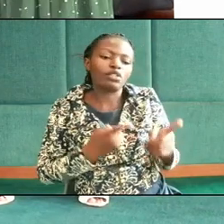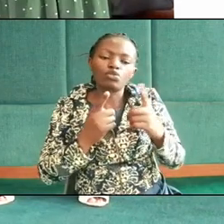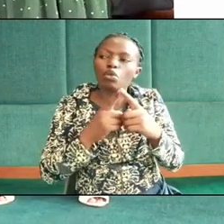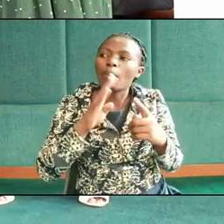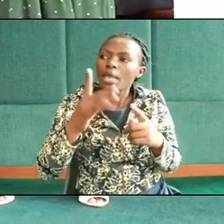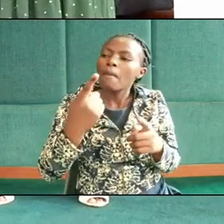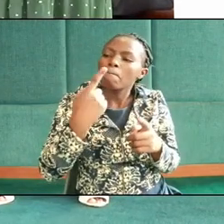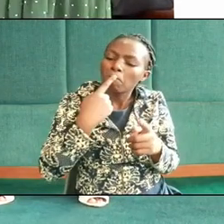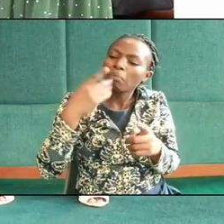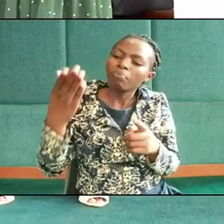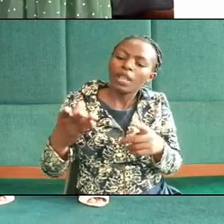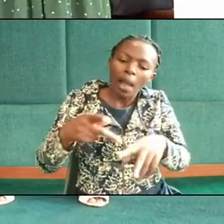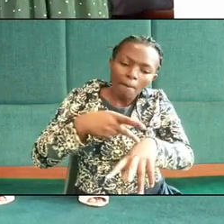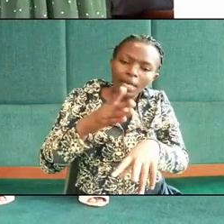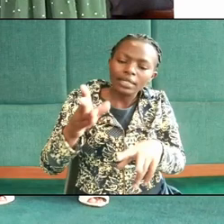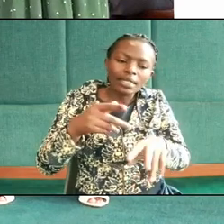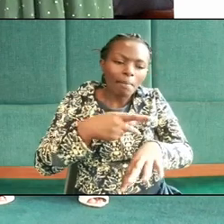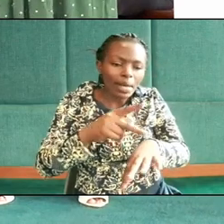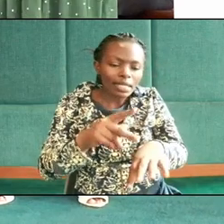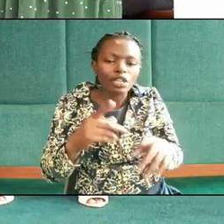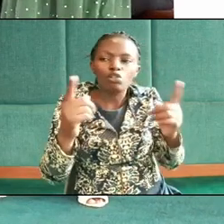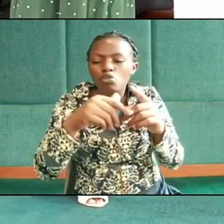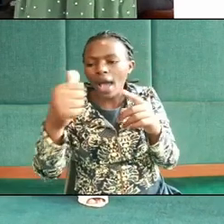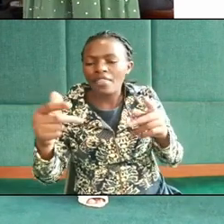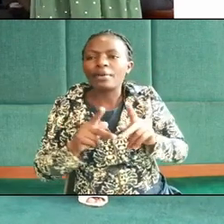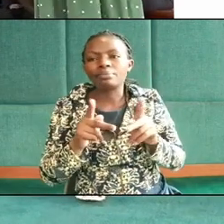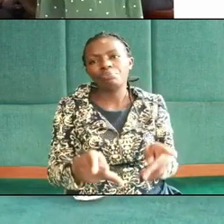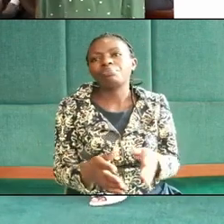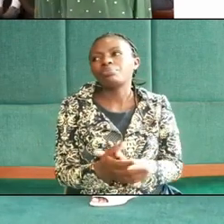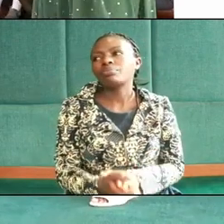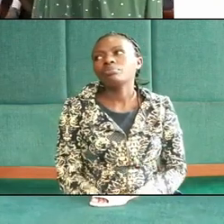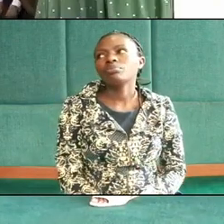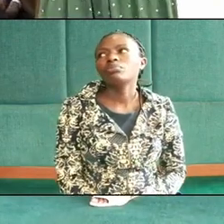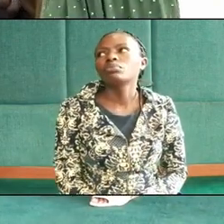message, pass his message along to other people. And so